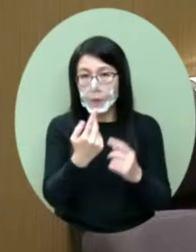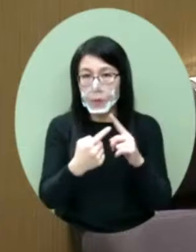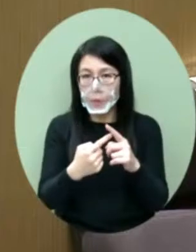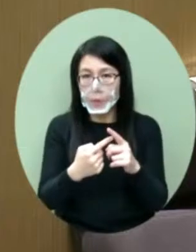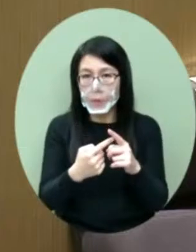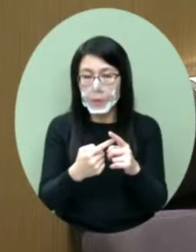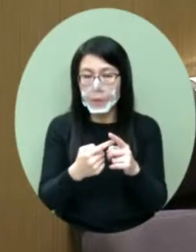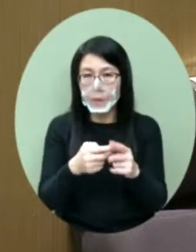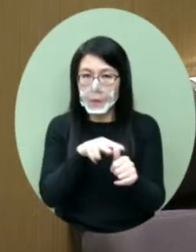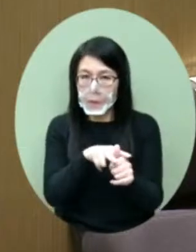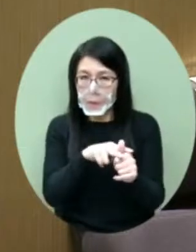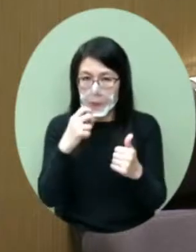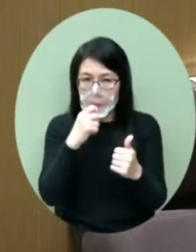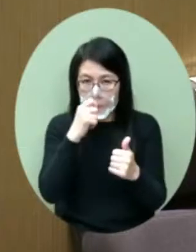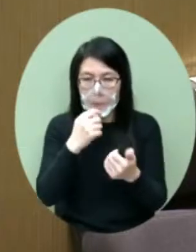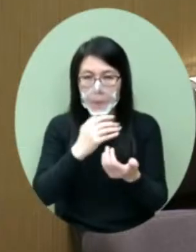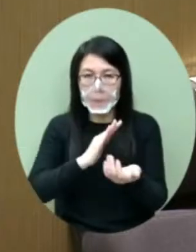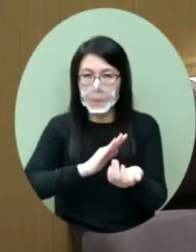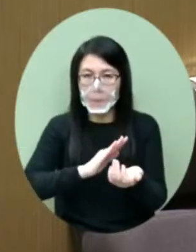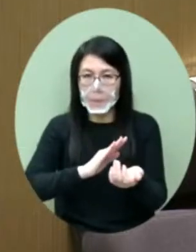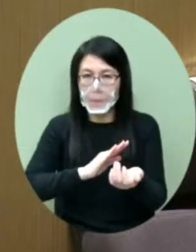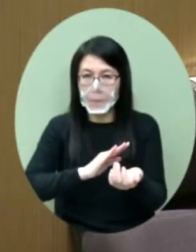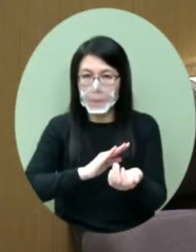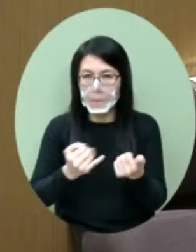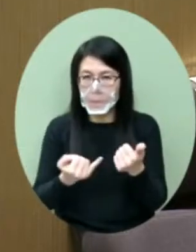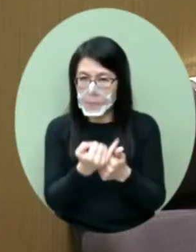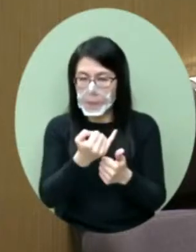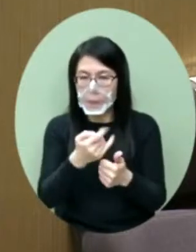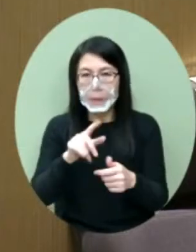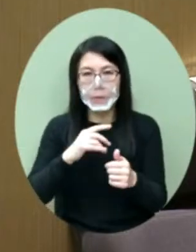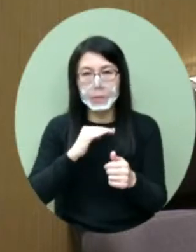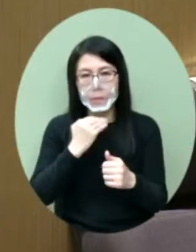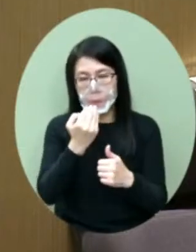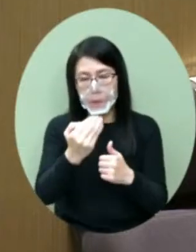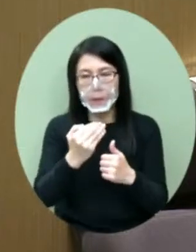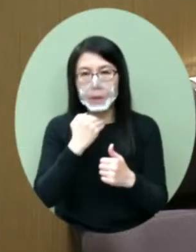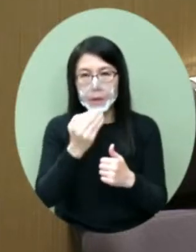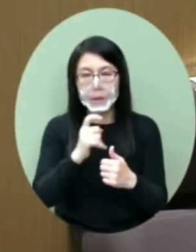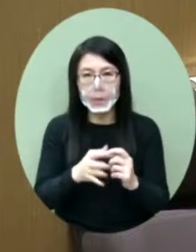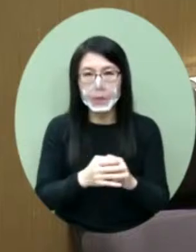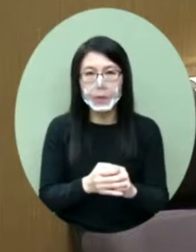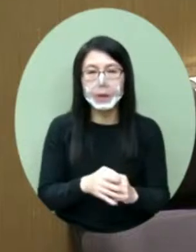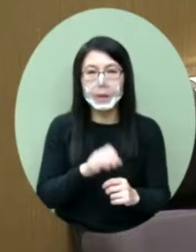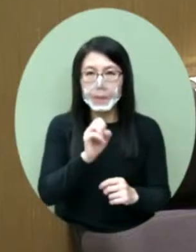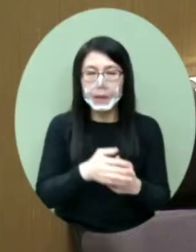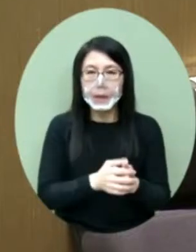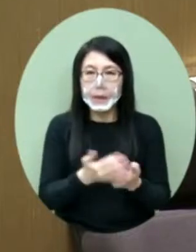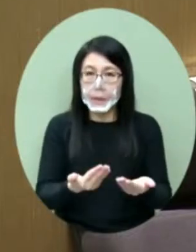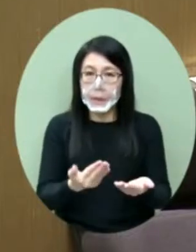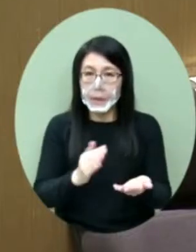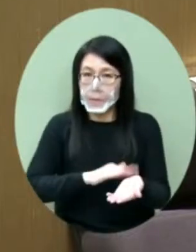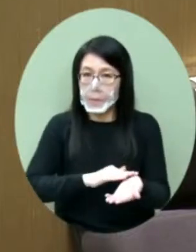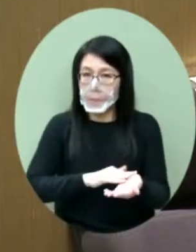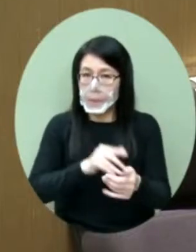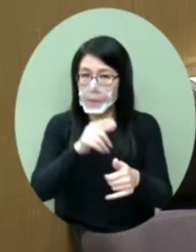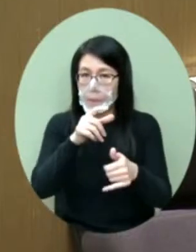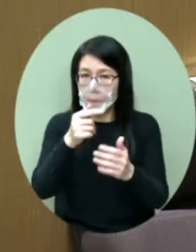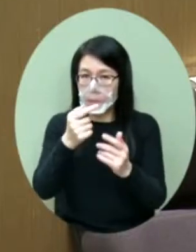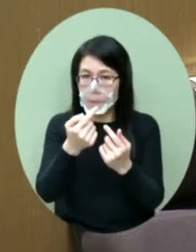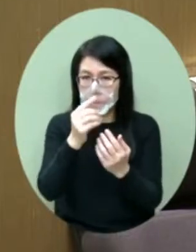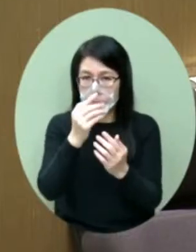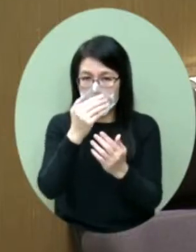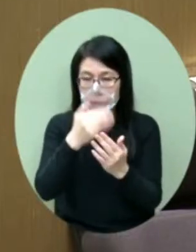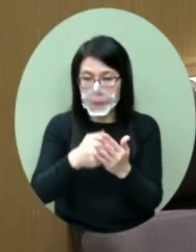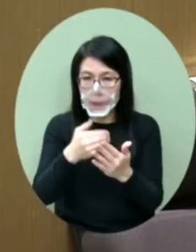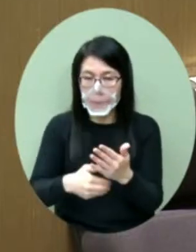any analysis as to why? And how many prosecutions have been initiated for failure to comply? We've